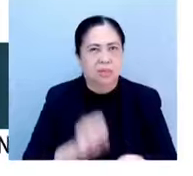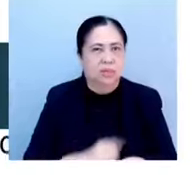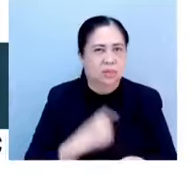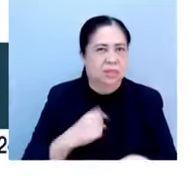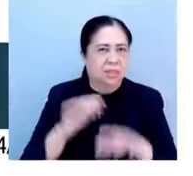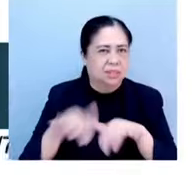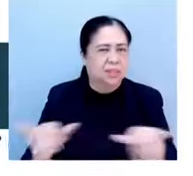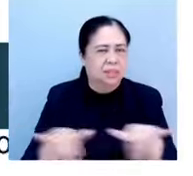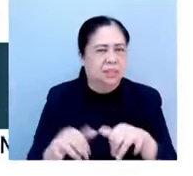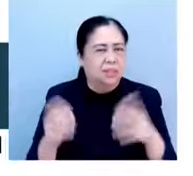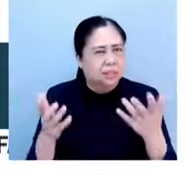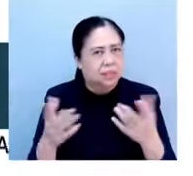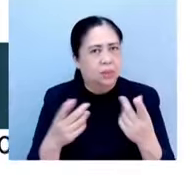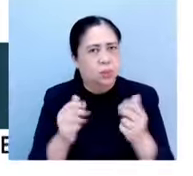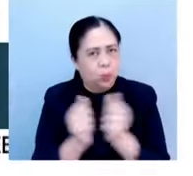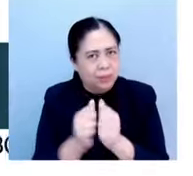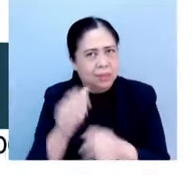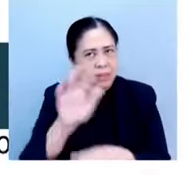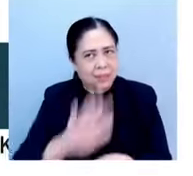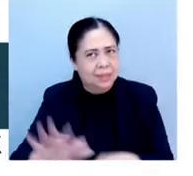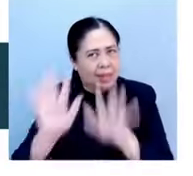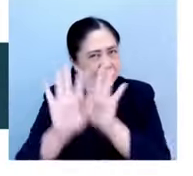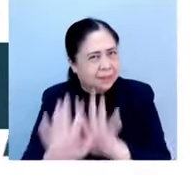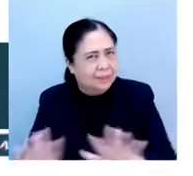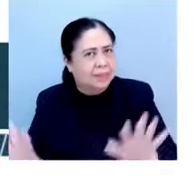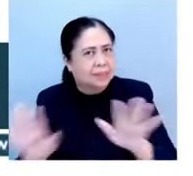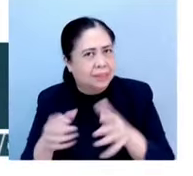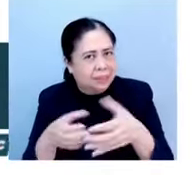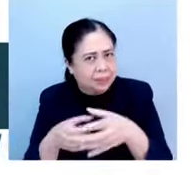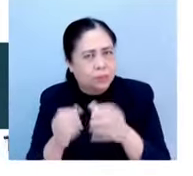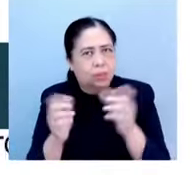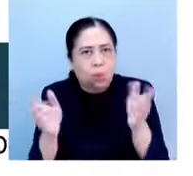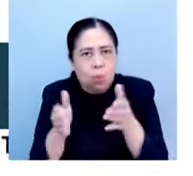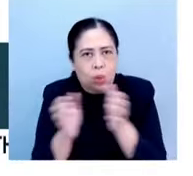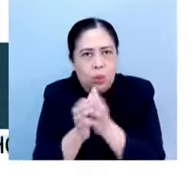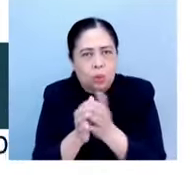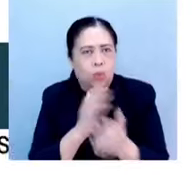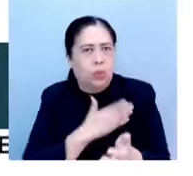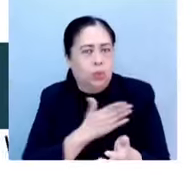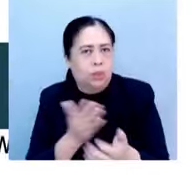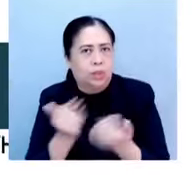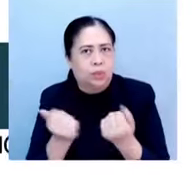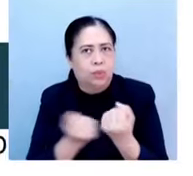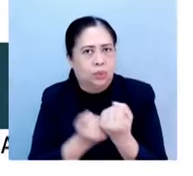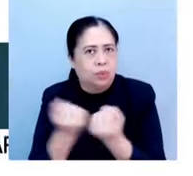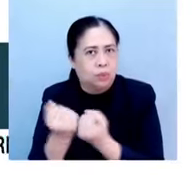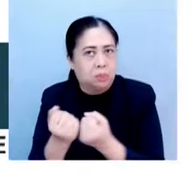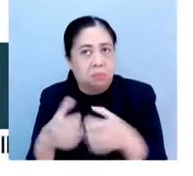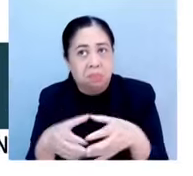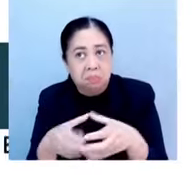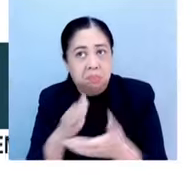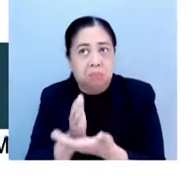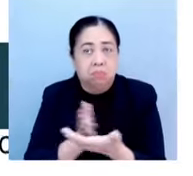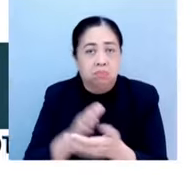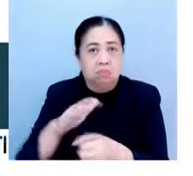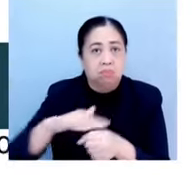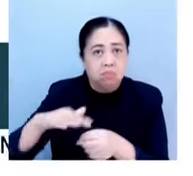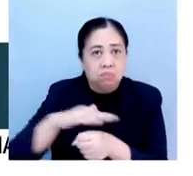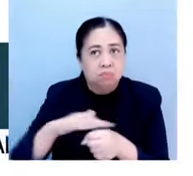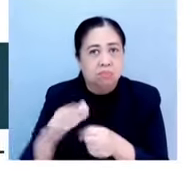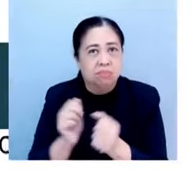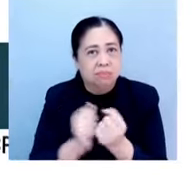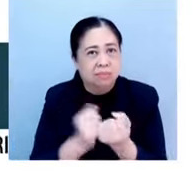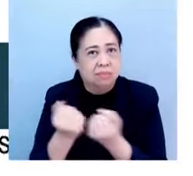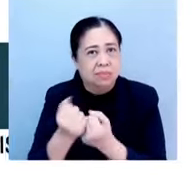could, at least within ASEAN, have a small coalition of the willing. Probably you can have some maritime